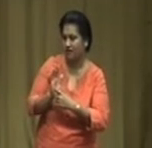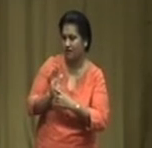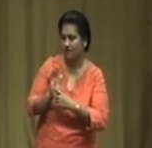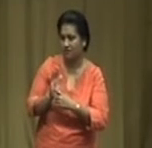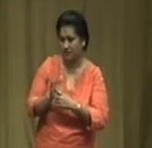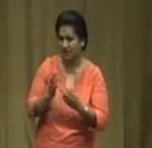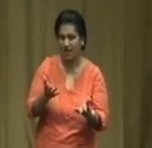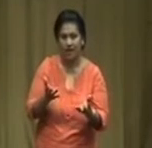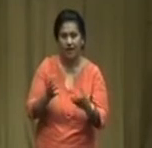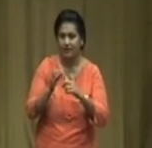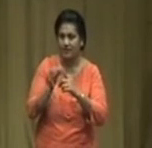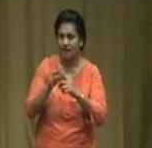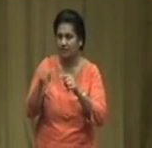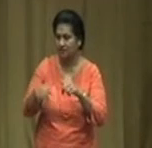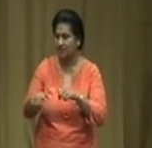of the South Pacific?